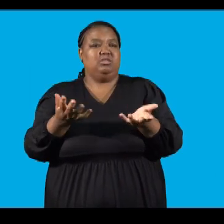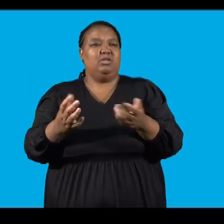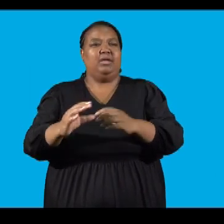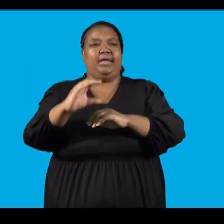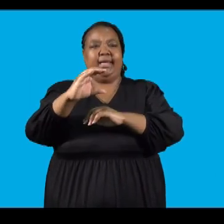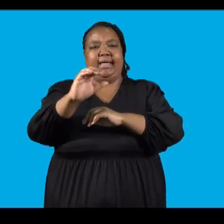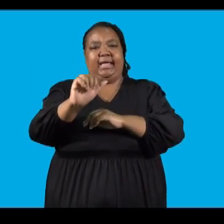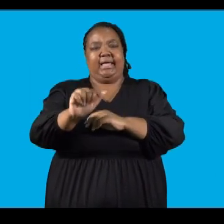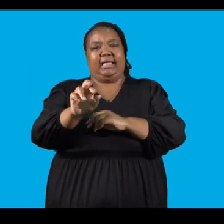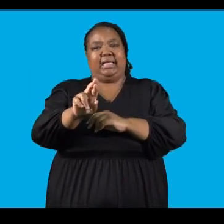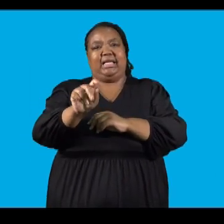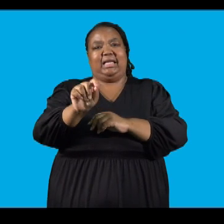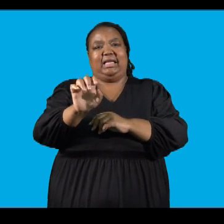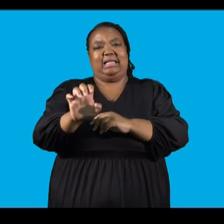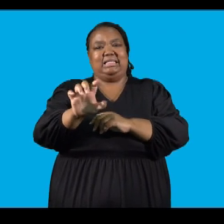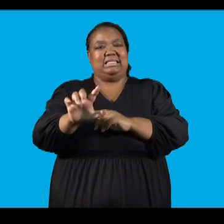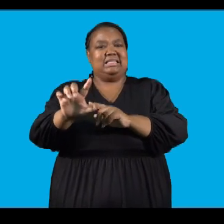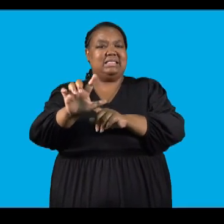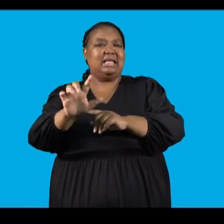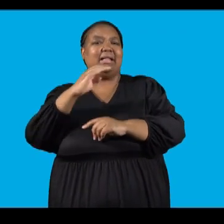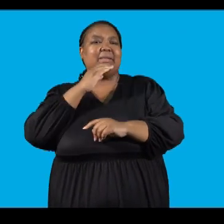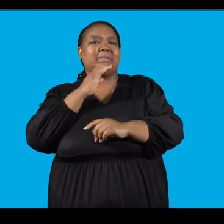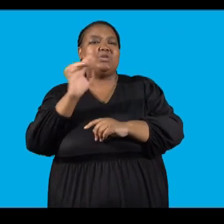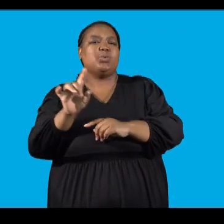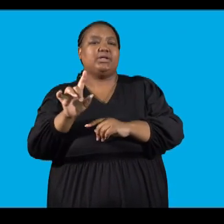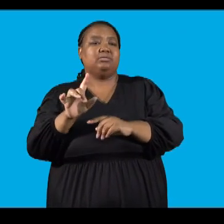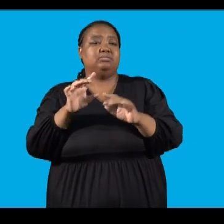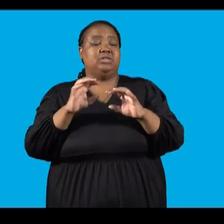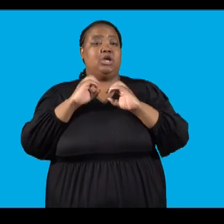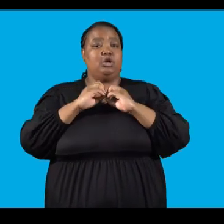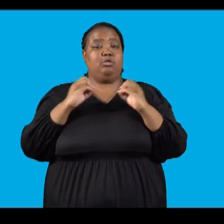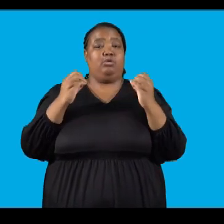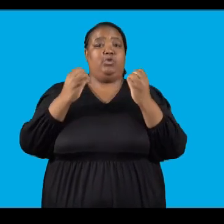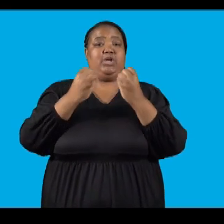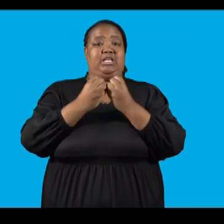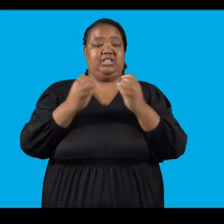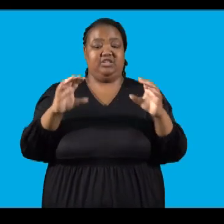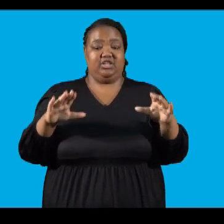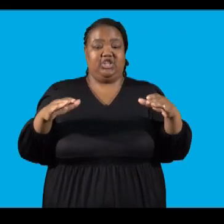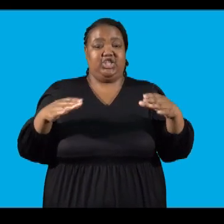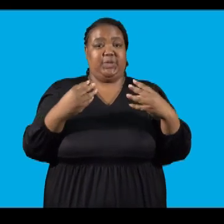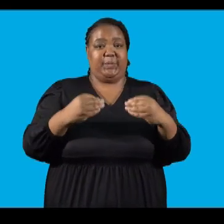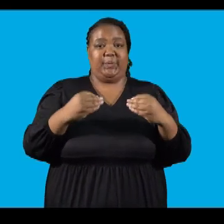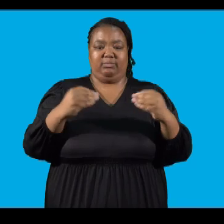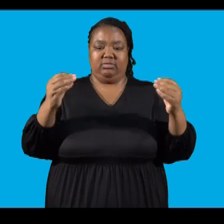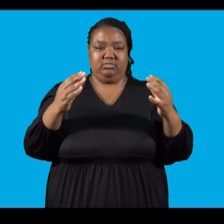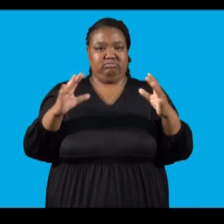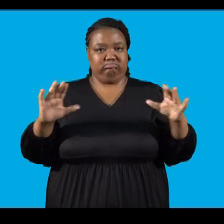briefly describe the term cartel. What is a cartel? It is an organization of